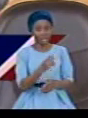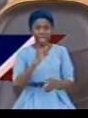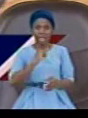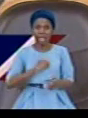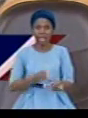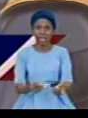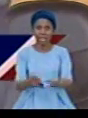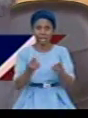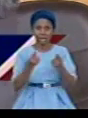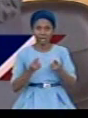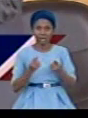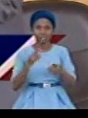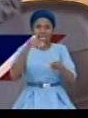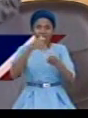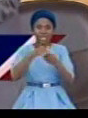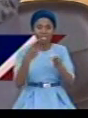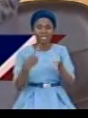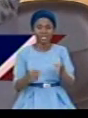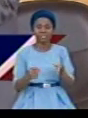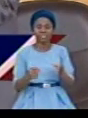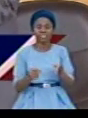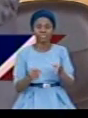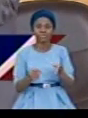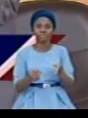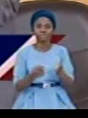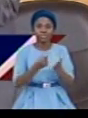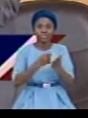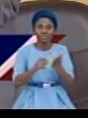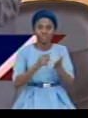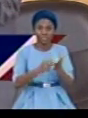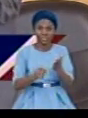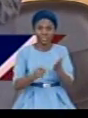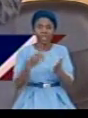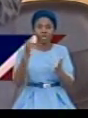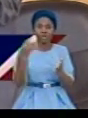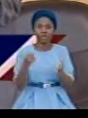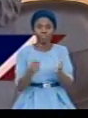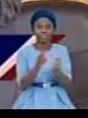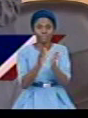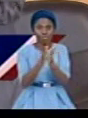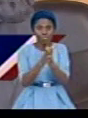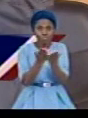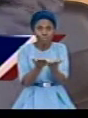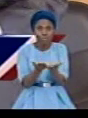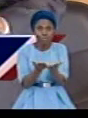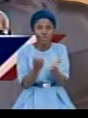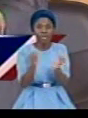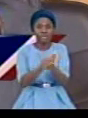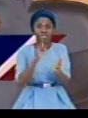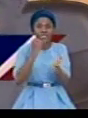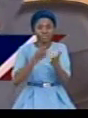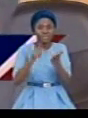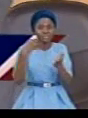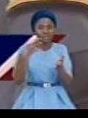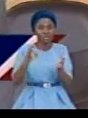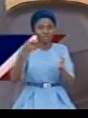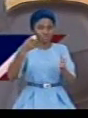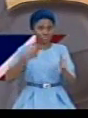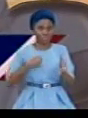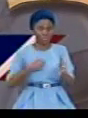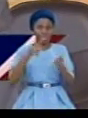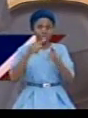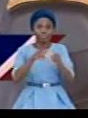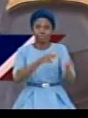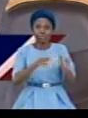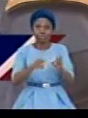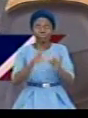come in the volume of the book, it is written of me to do thy will,